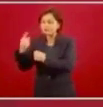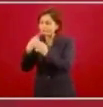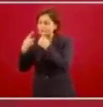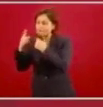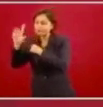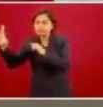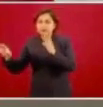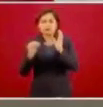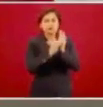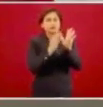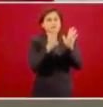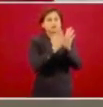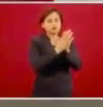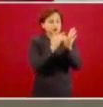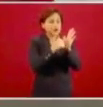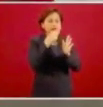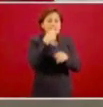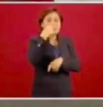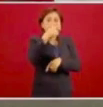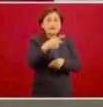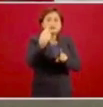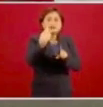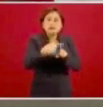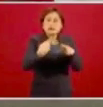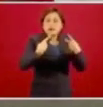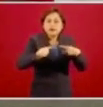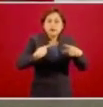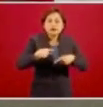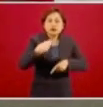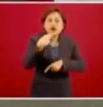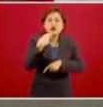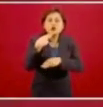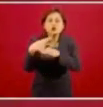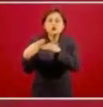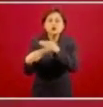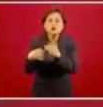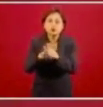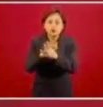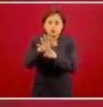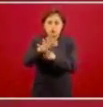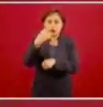and these guidelines illustrate which